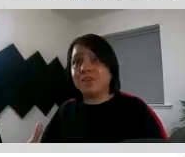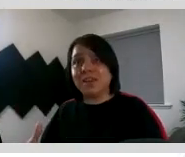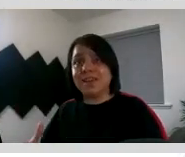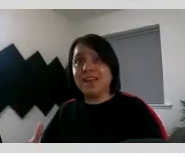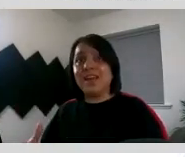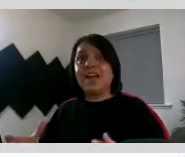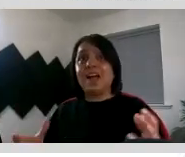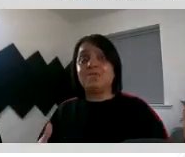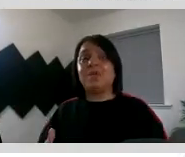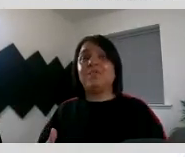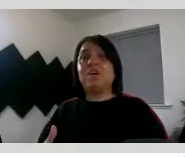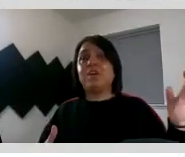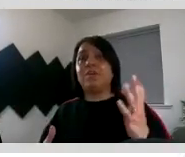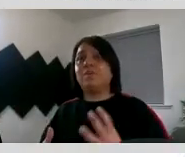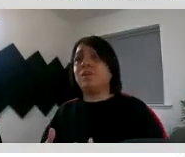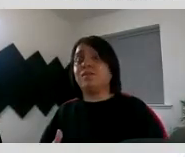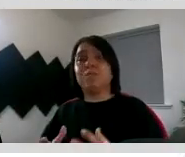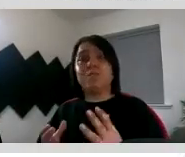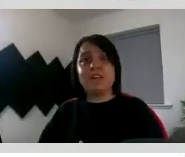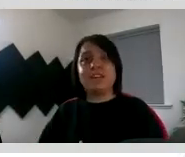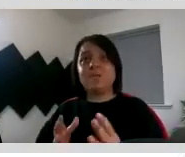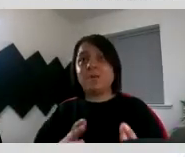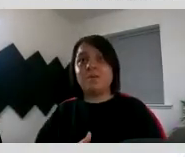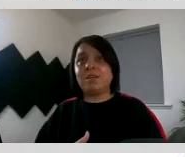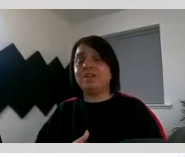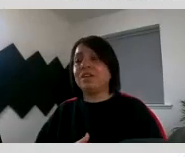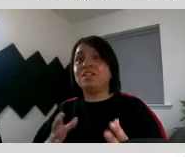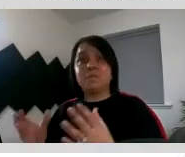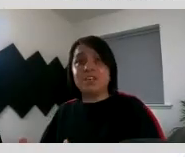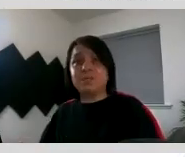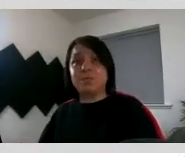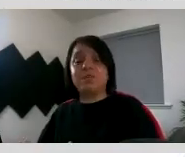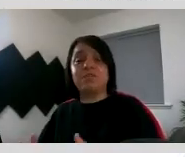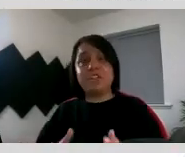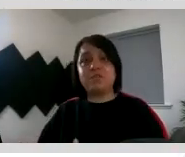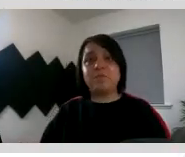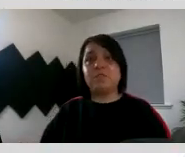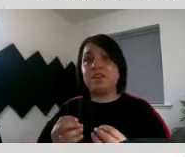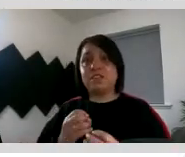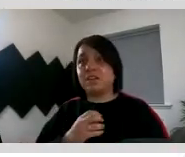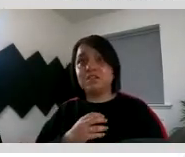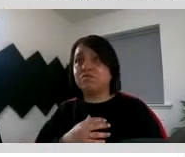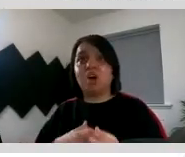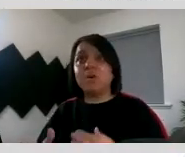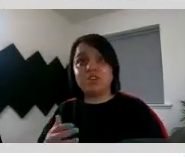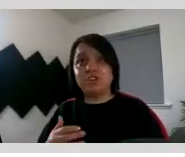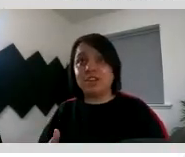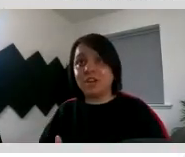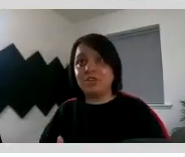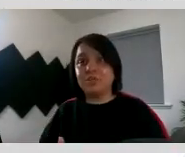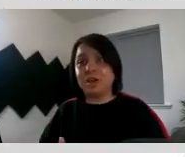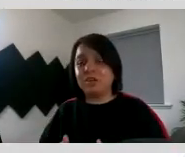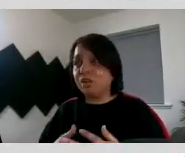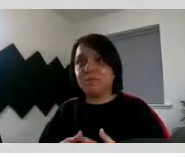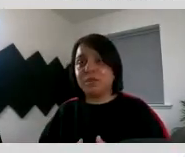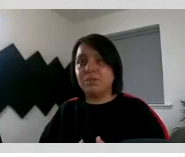the UK. So we have a lot of people like from Romania, Poland, Spanish people, French people that don't want to learn the language